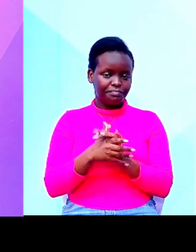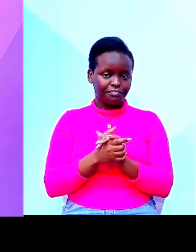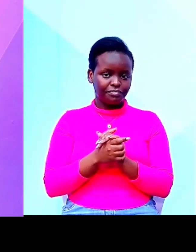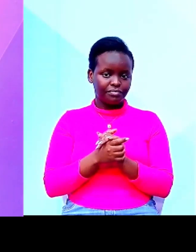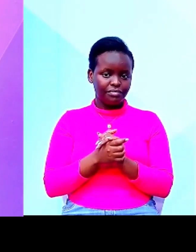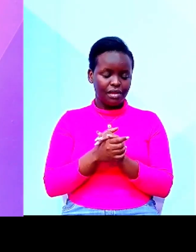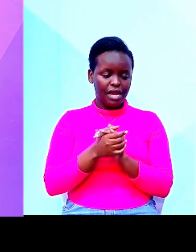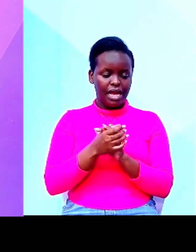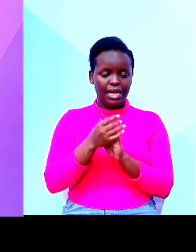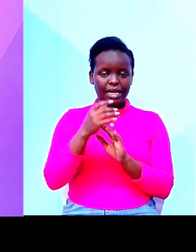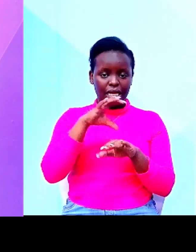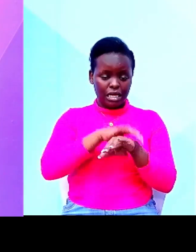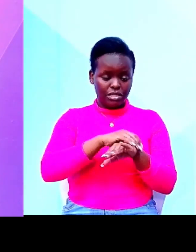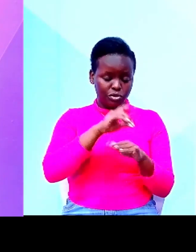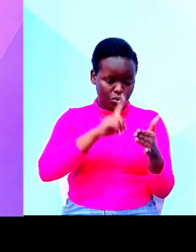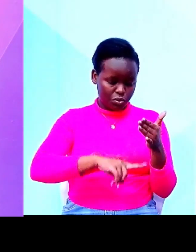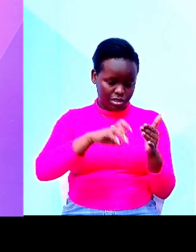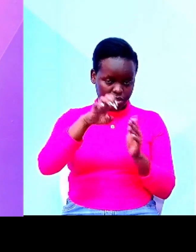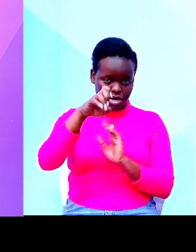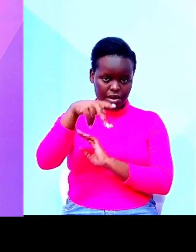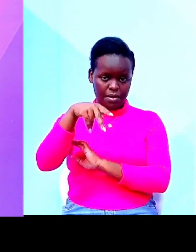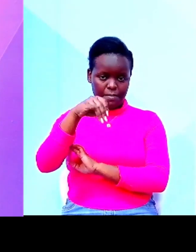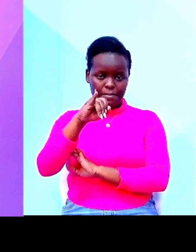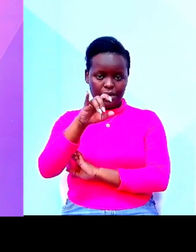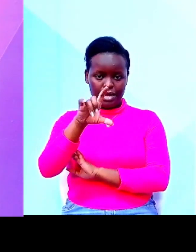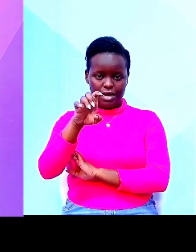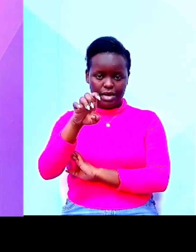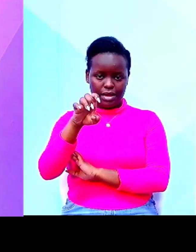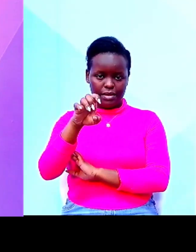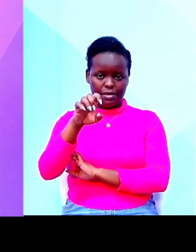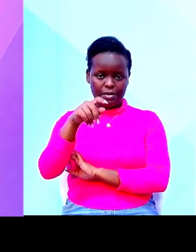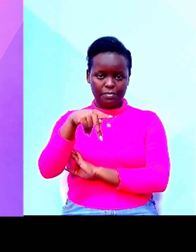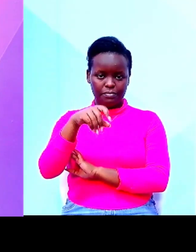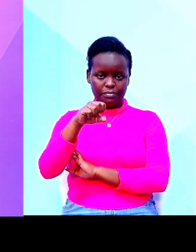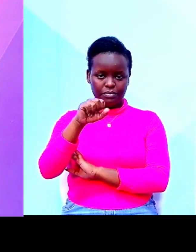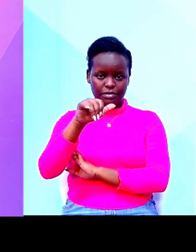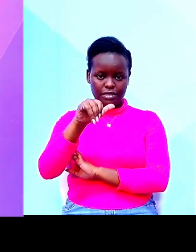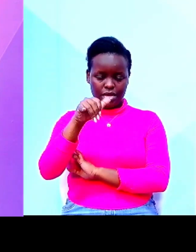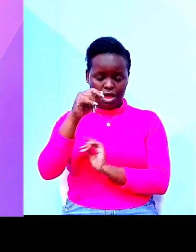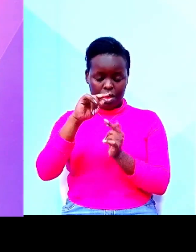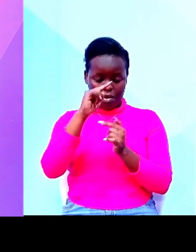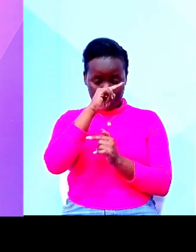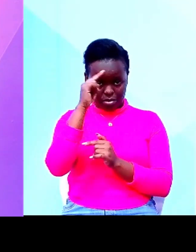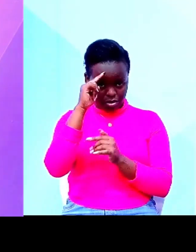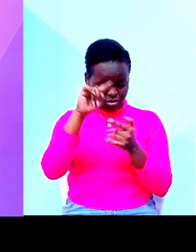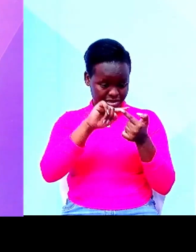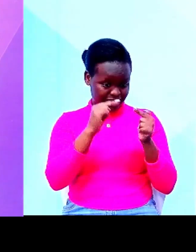diagnosed with epilepsy because the injury affected the brain.